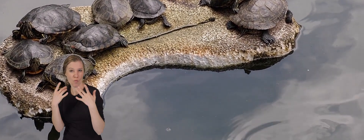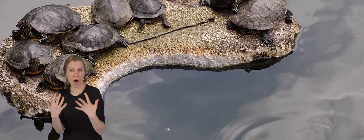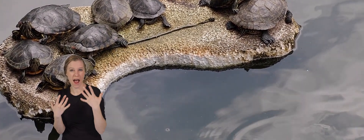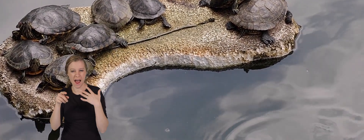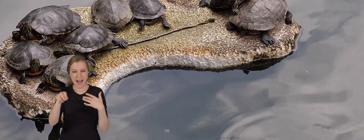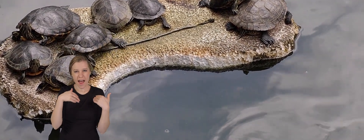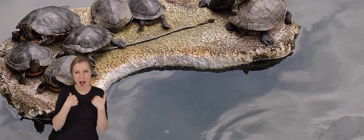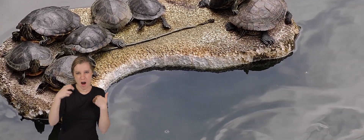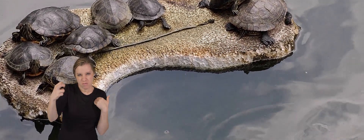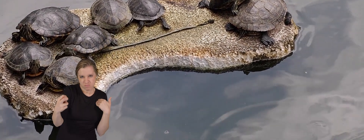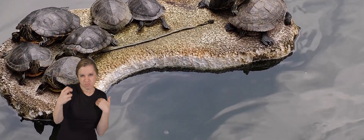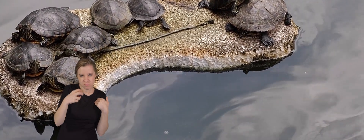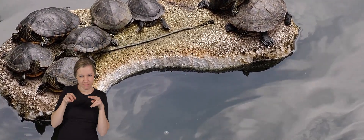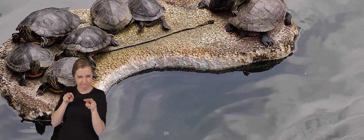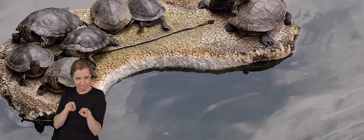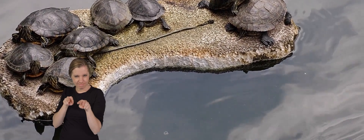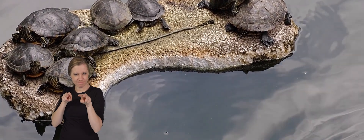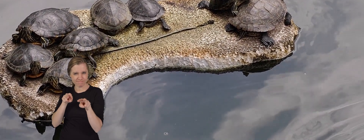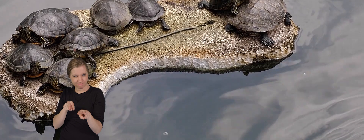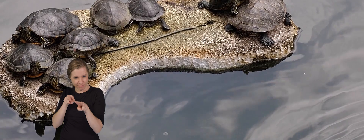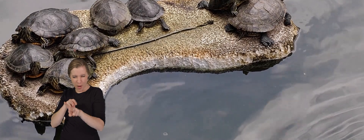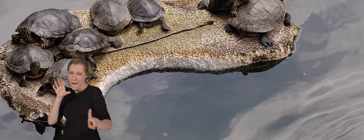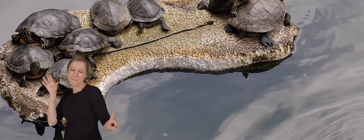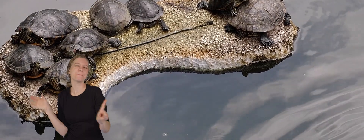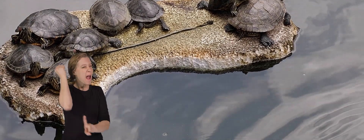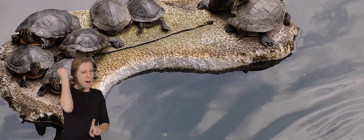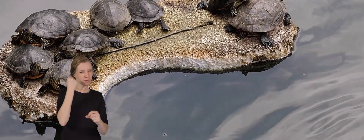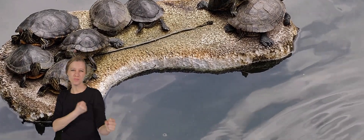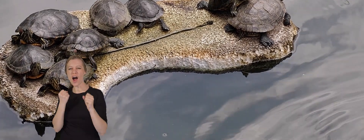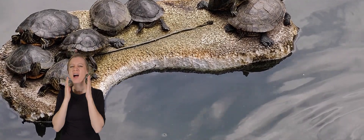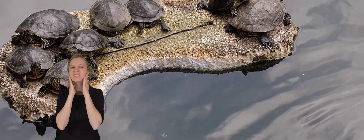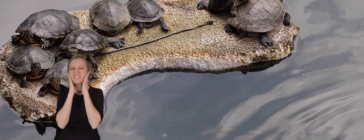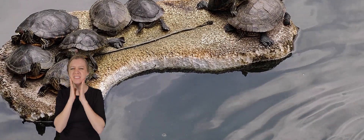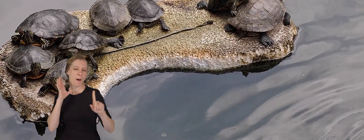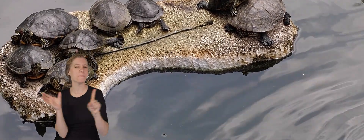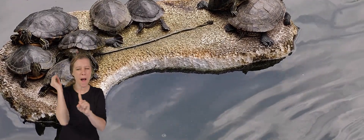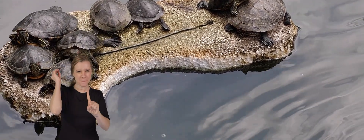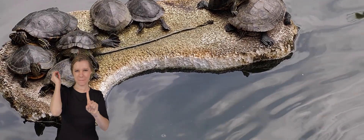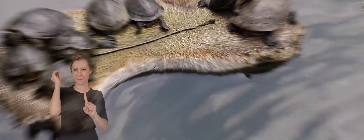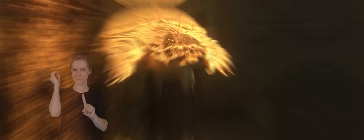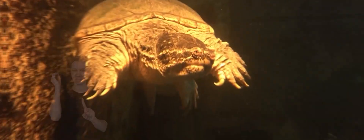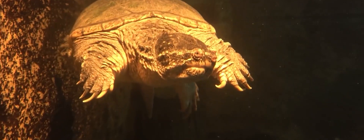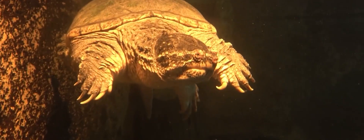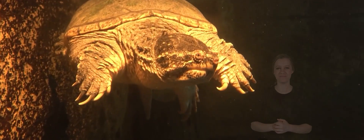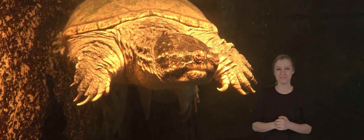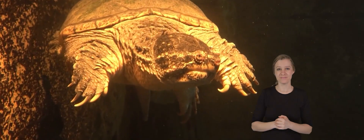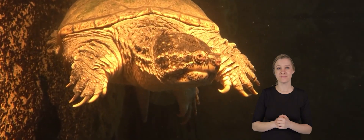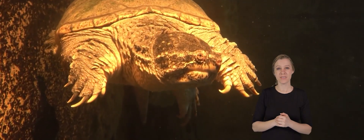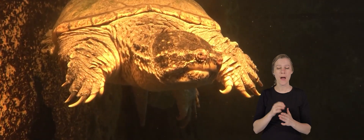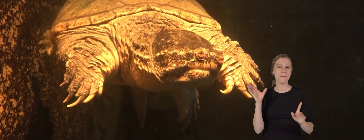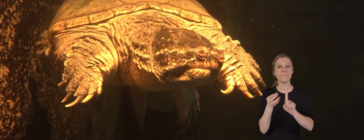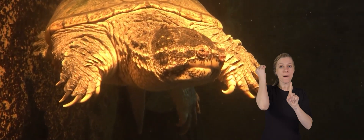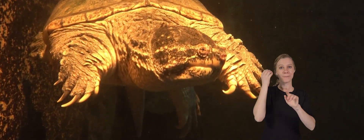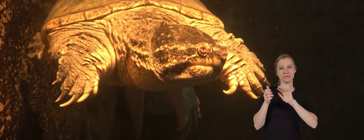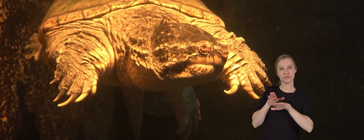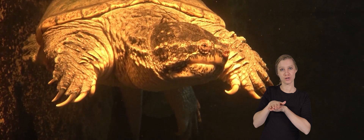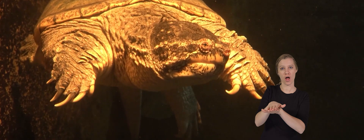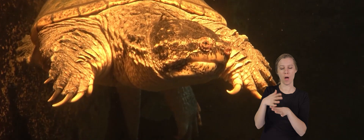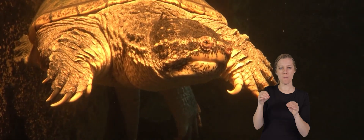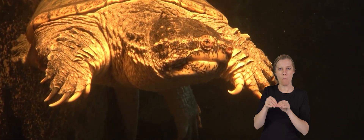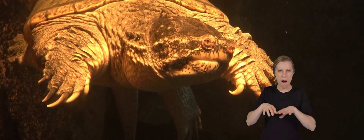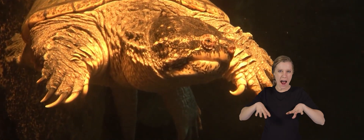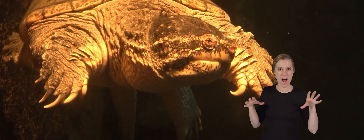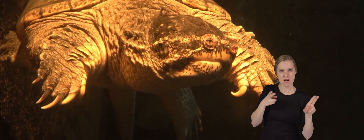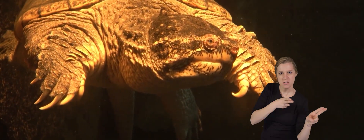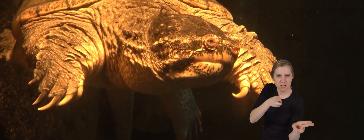patiently waiting for their prey to come close, and then they strike with their quick and strong jaws. Others, like the snapping turtle,